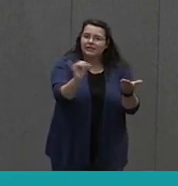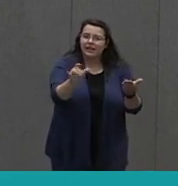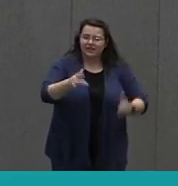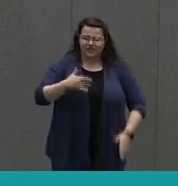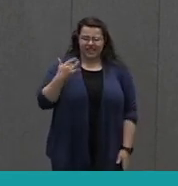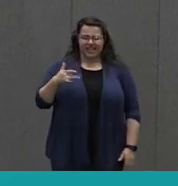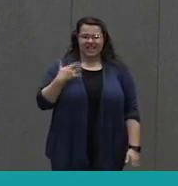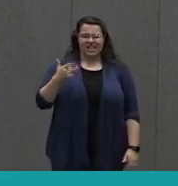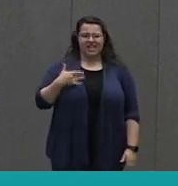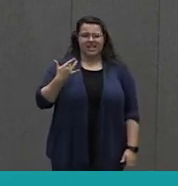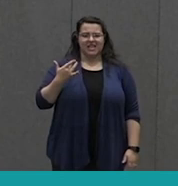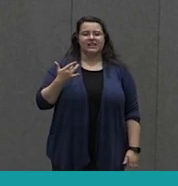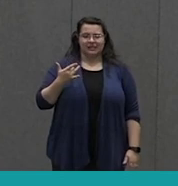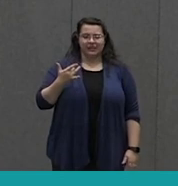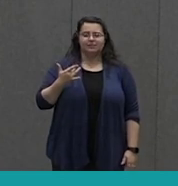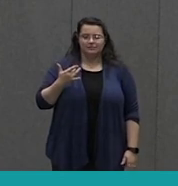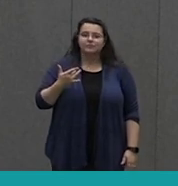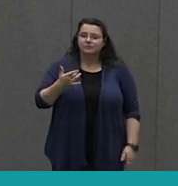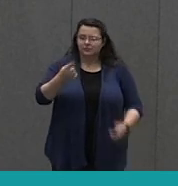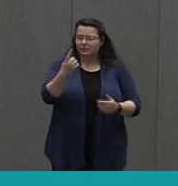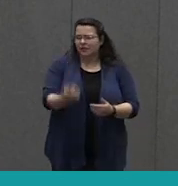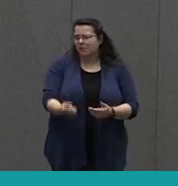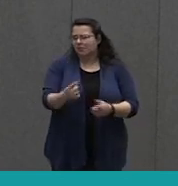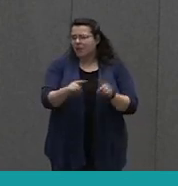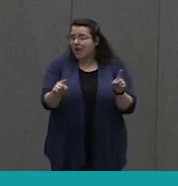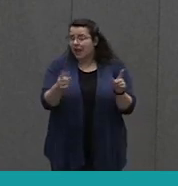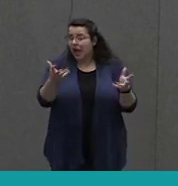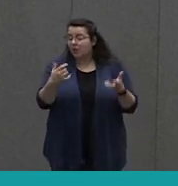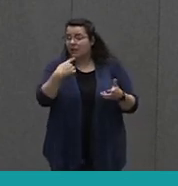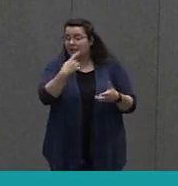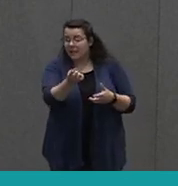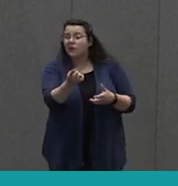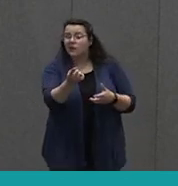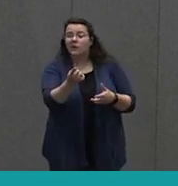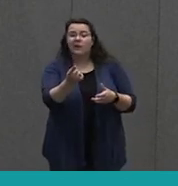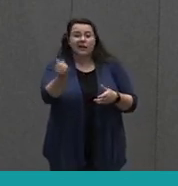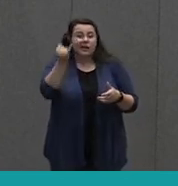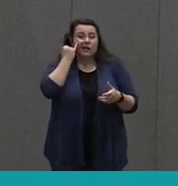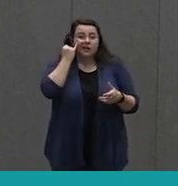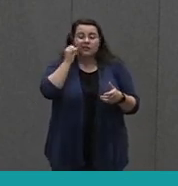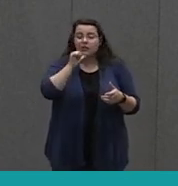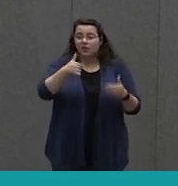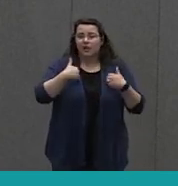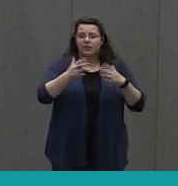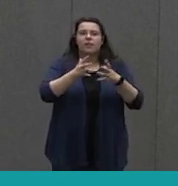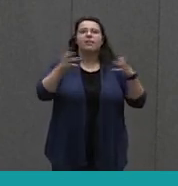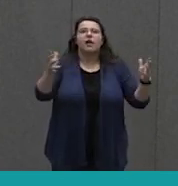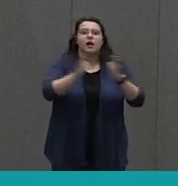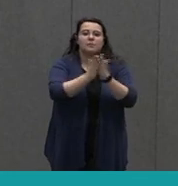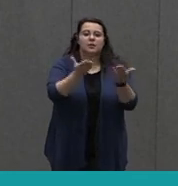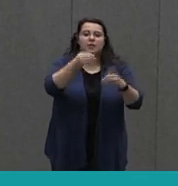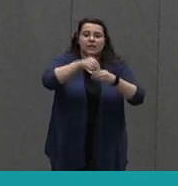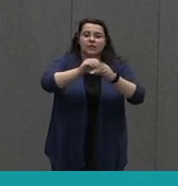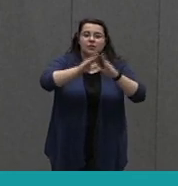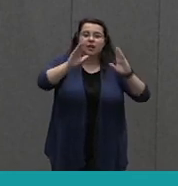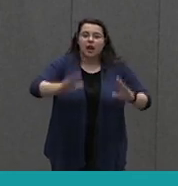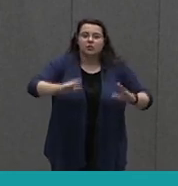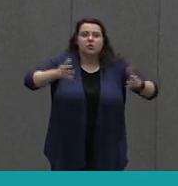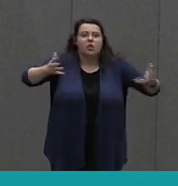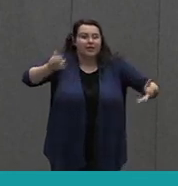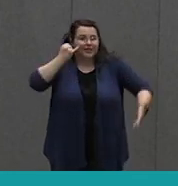amazing. You. Yeah, you. You should say to yourself, I'm so amazing. Yeah, say that. And then